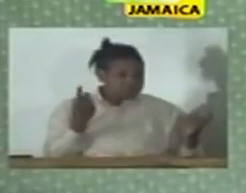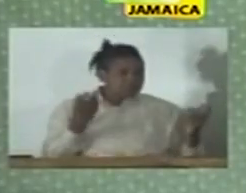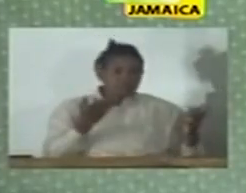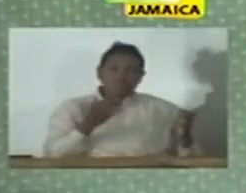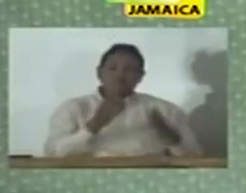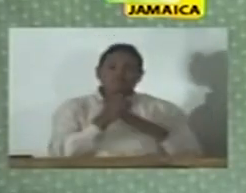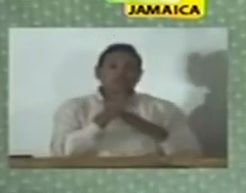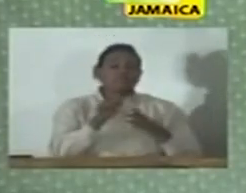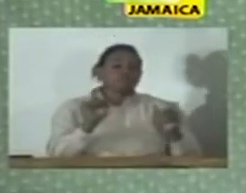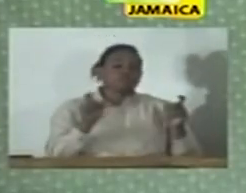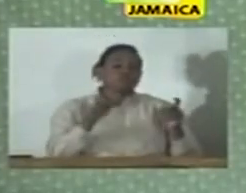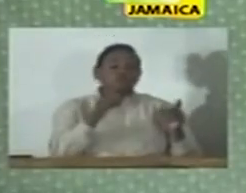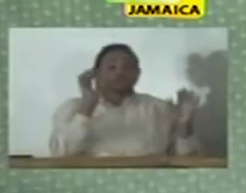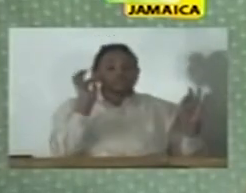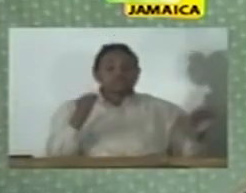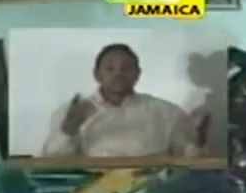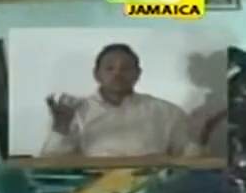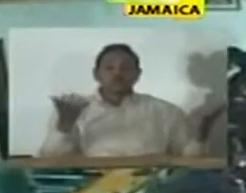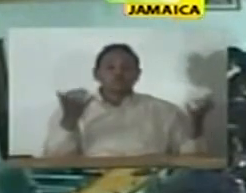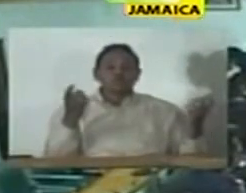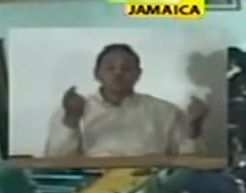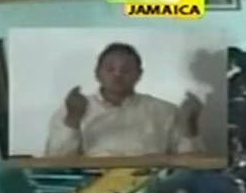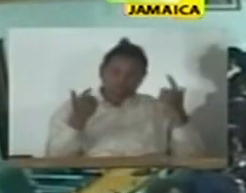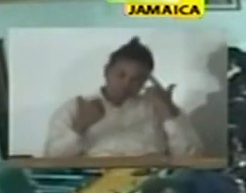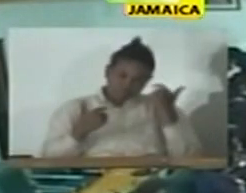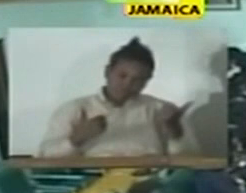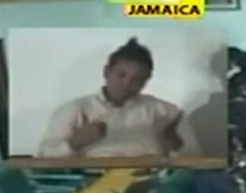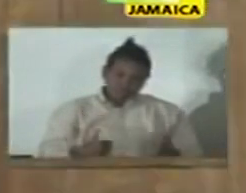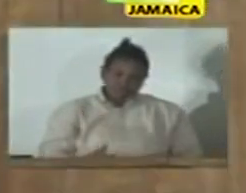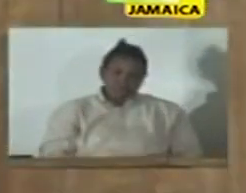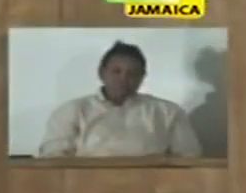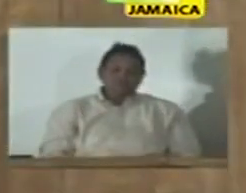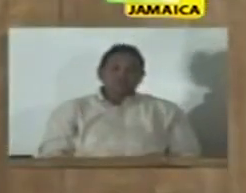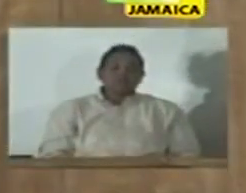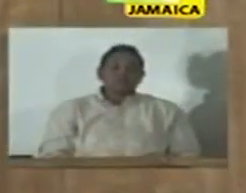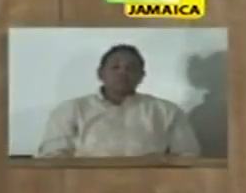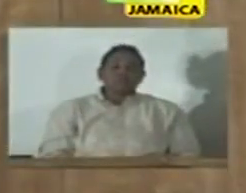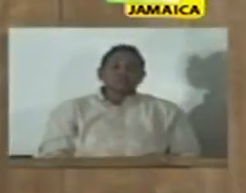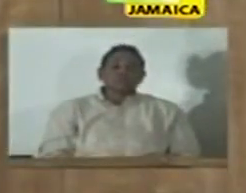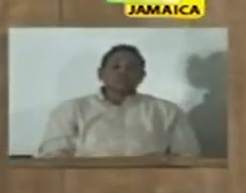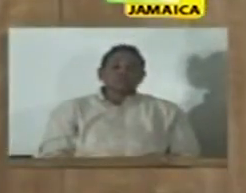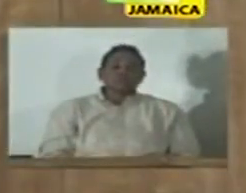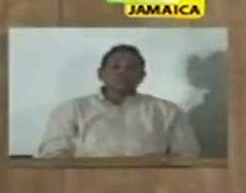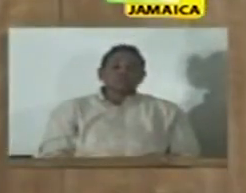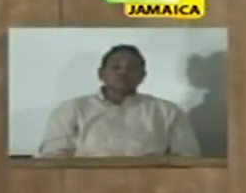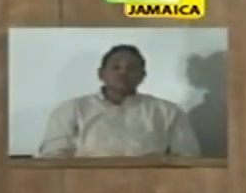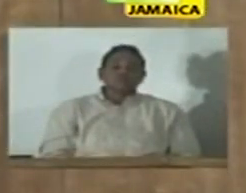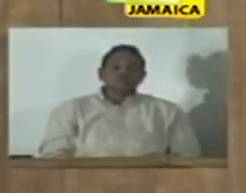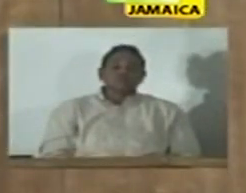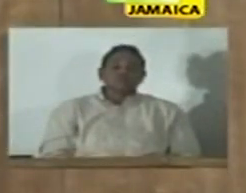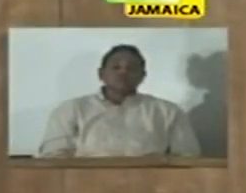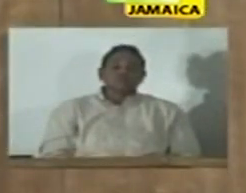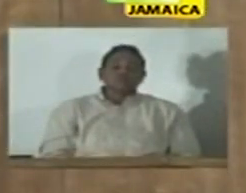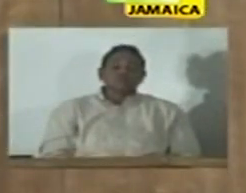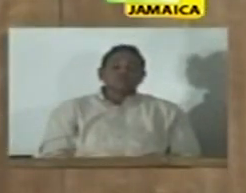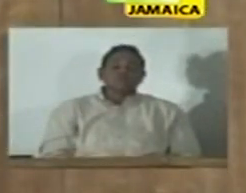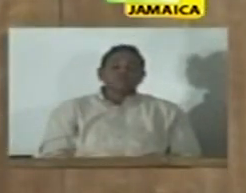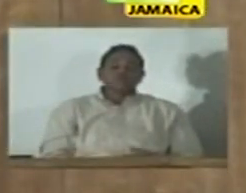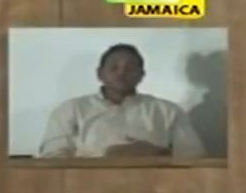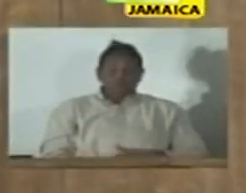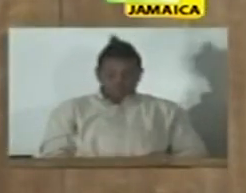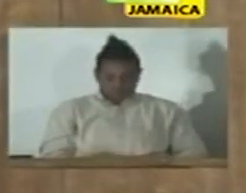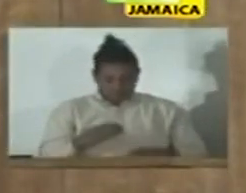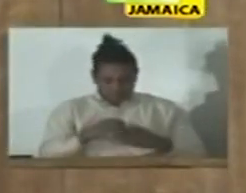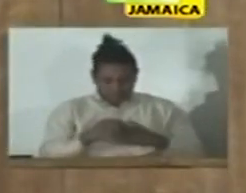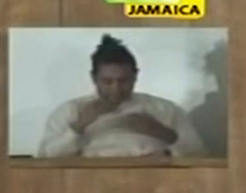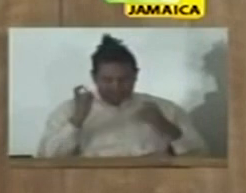you decide what you want to do. So in giving that guidance, Mr. President, am I allowed to